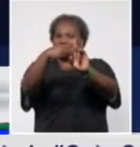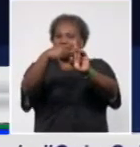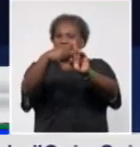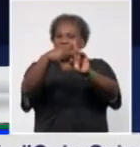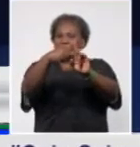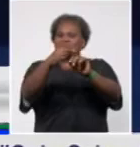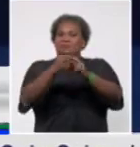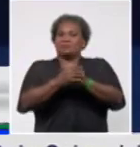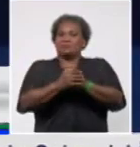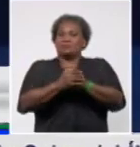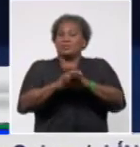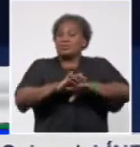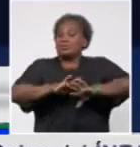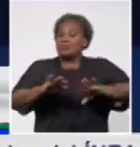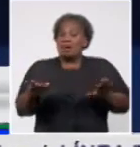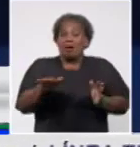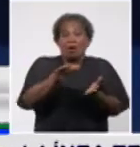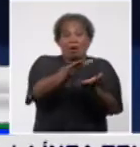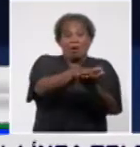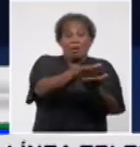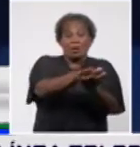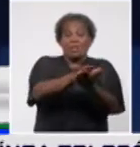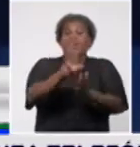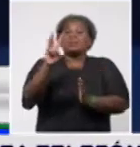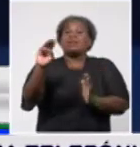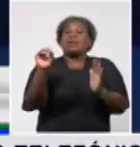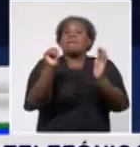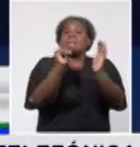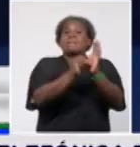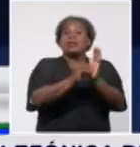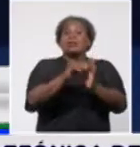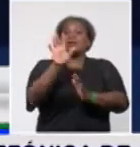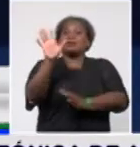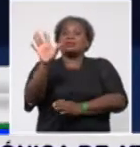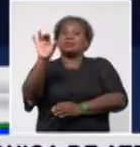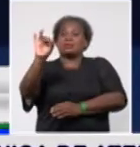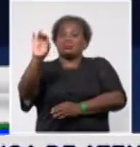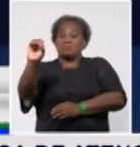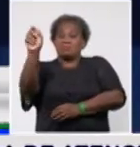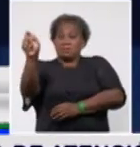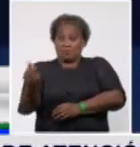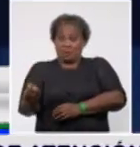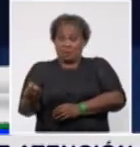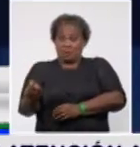number of discharges than positive cases reported yesterday.